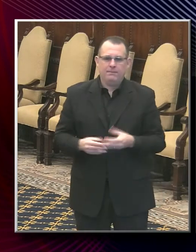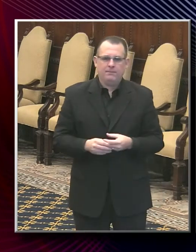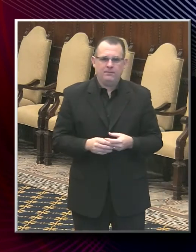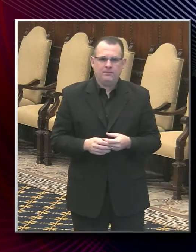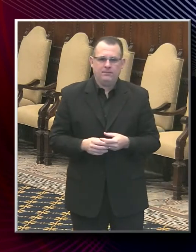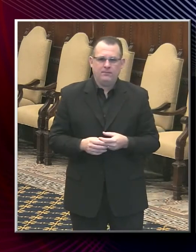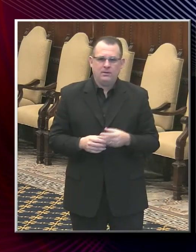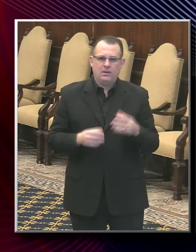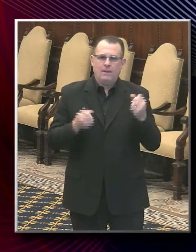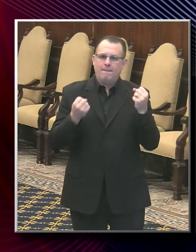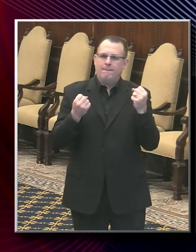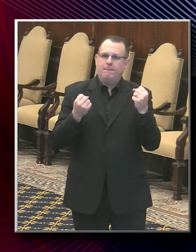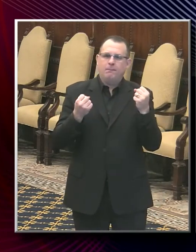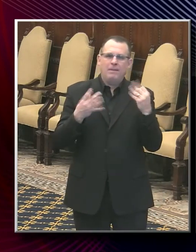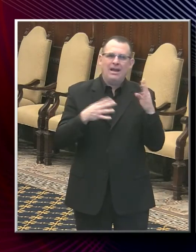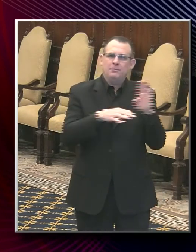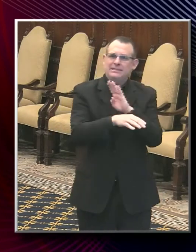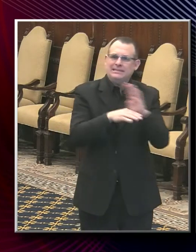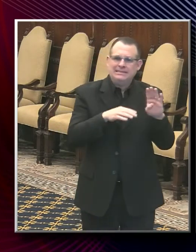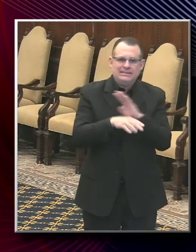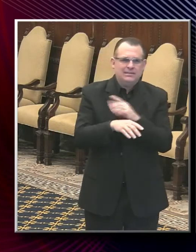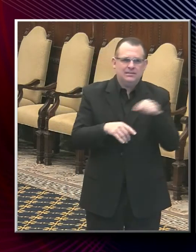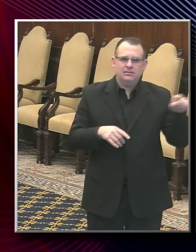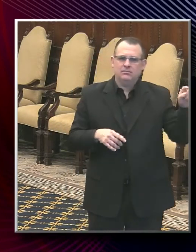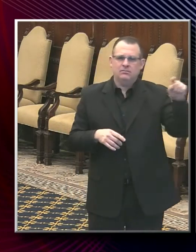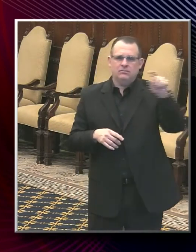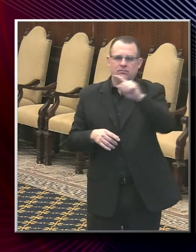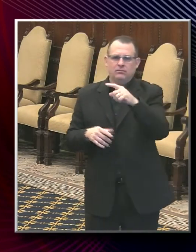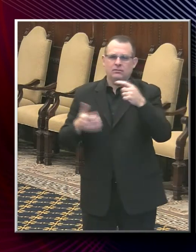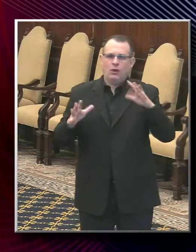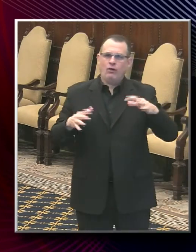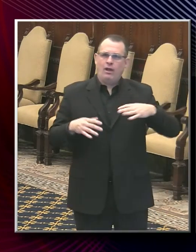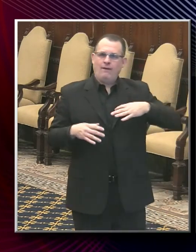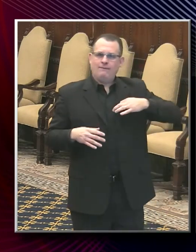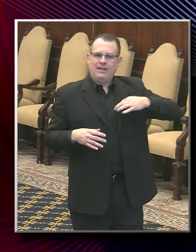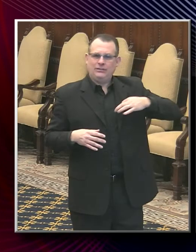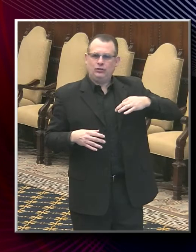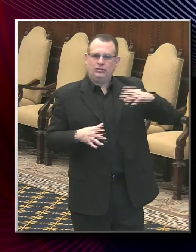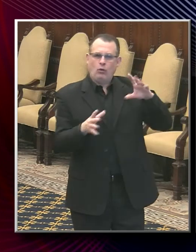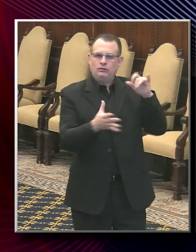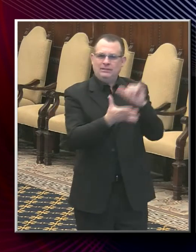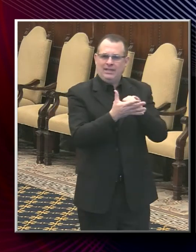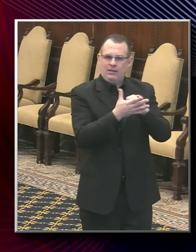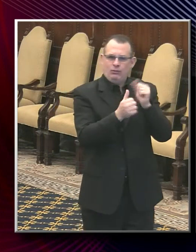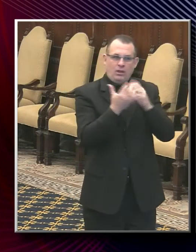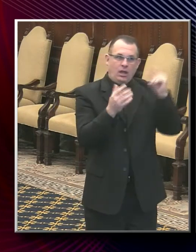of our businesses have already done that voluntarily. That